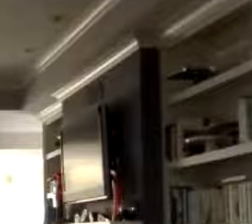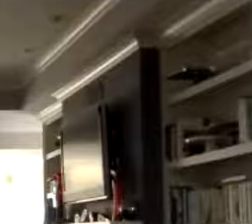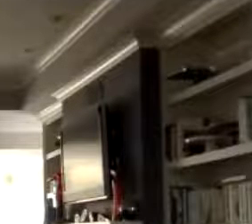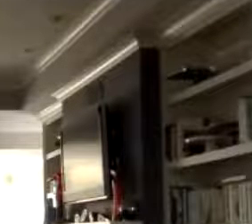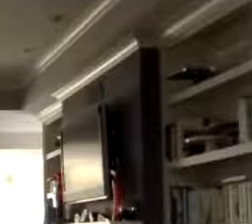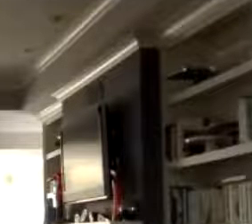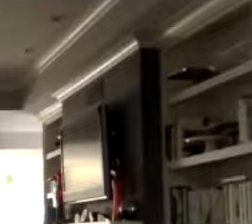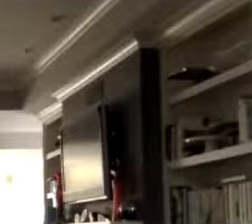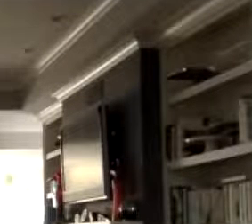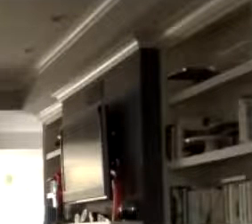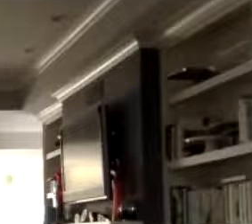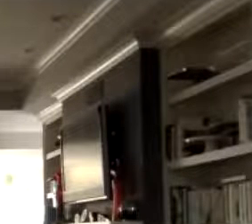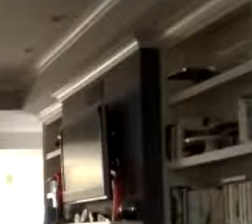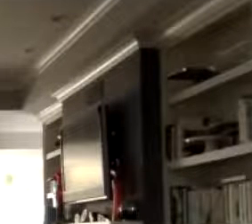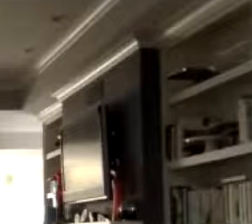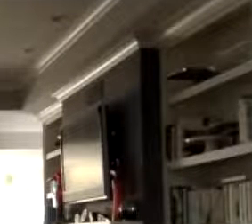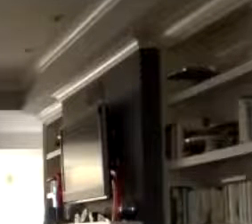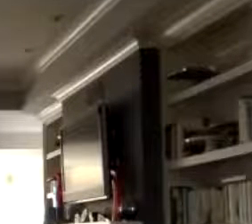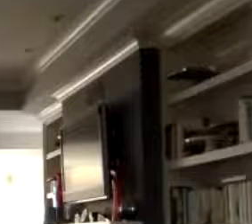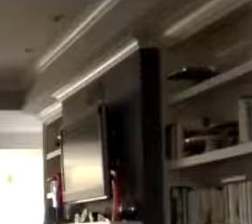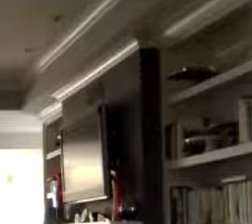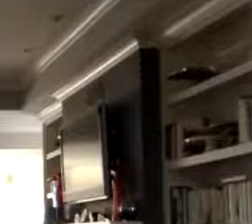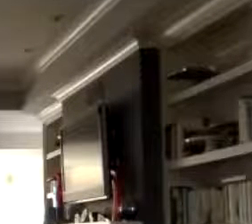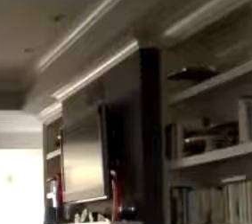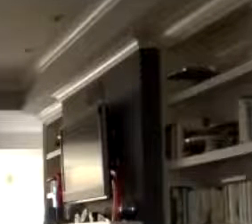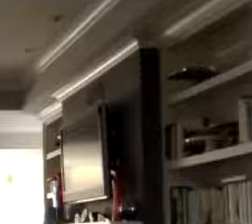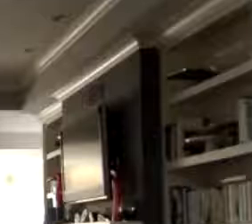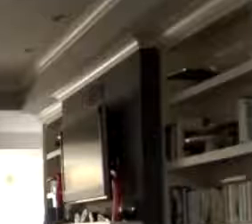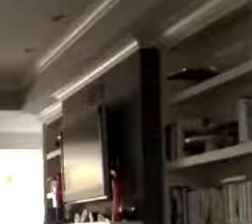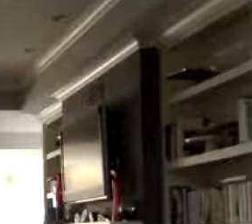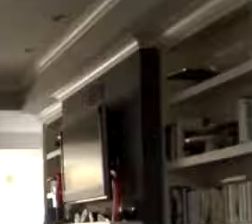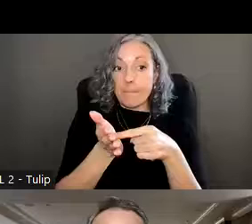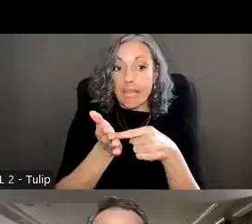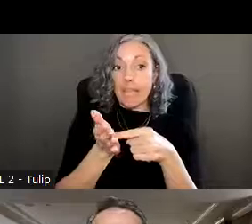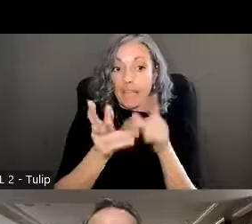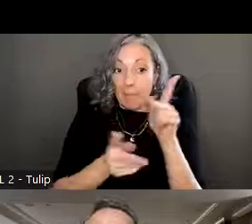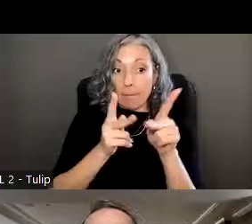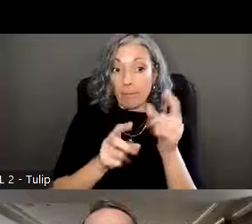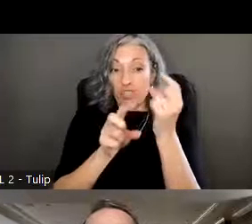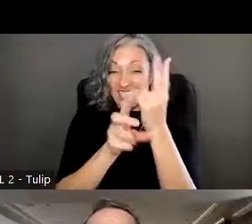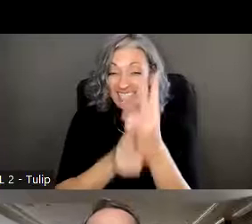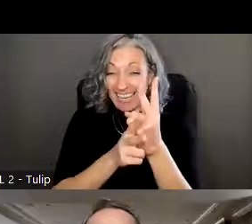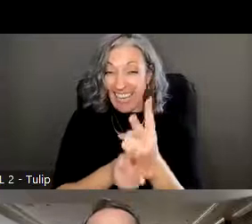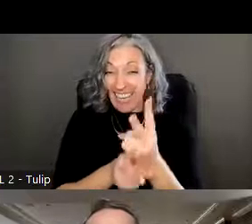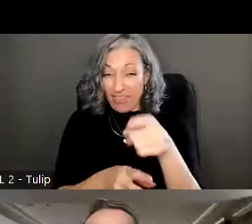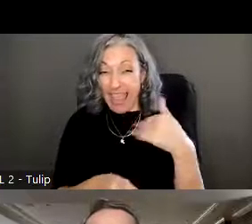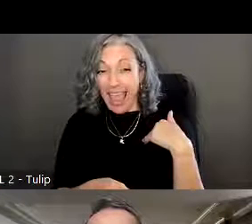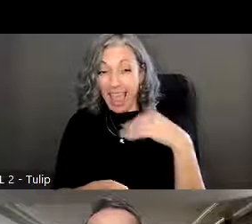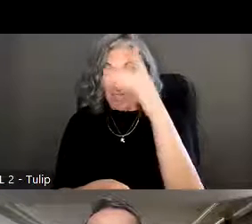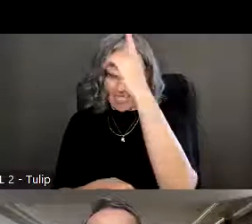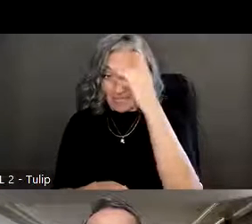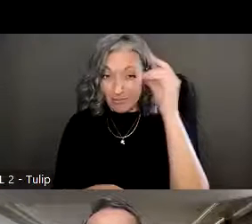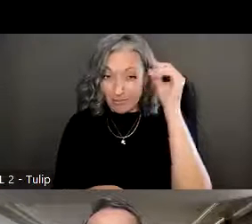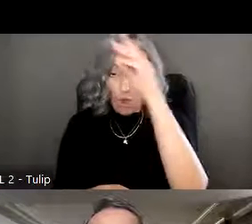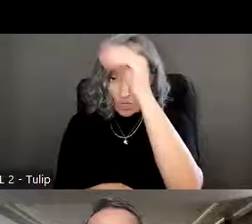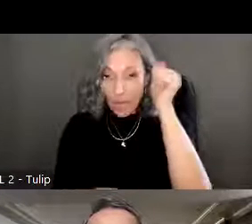on supporting unpaid caregivers of people living with dementia. So to start our